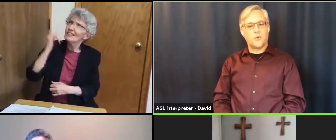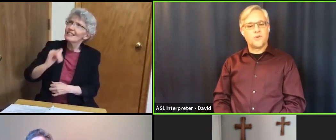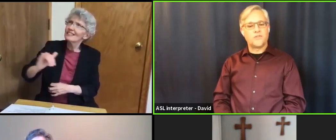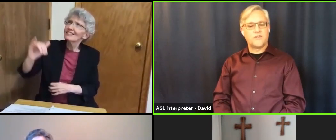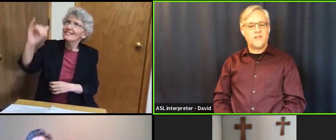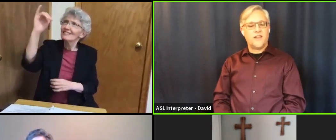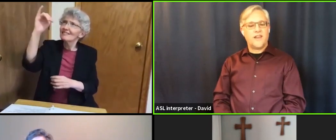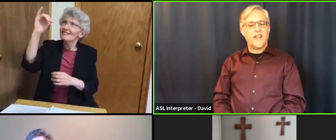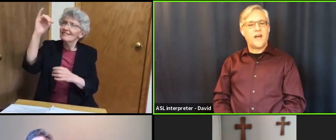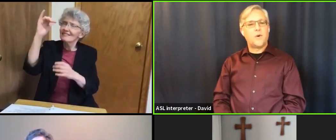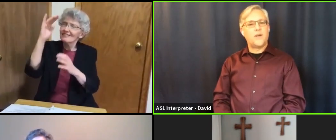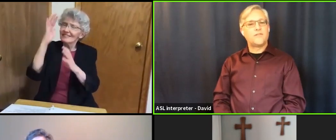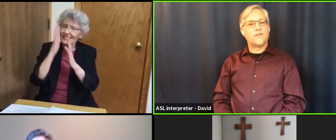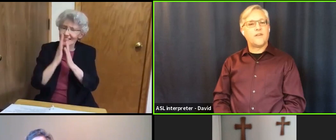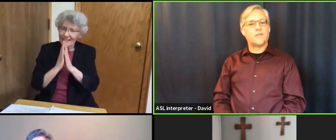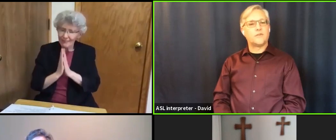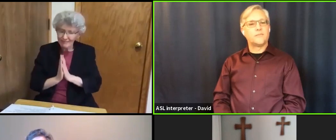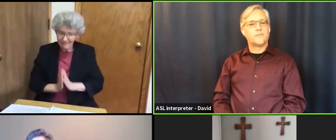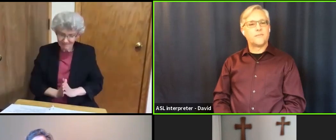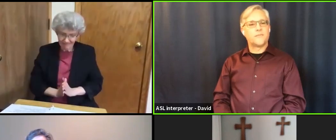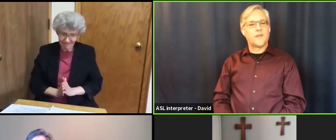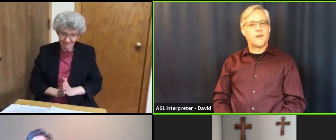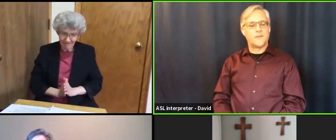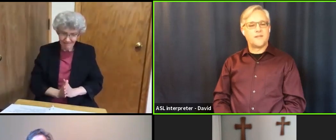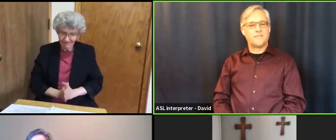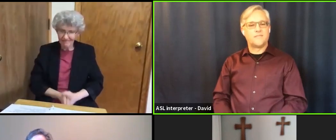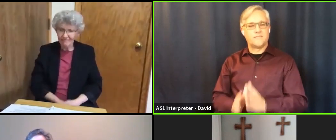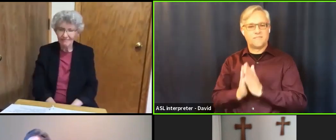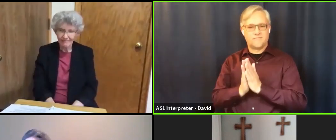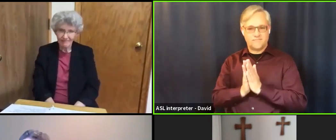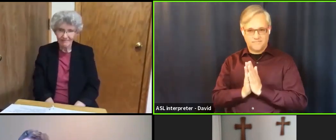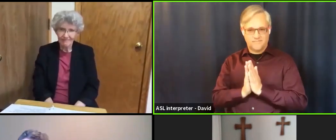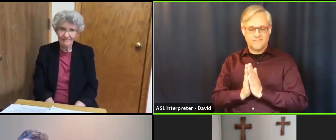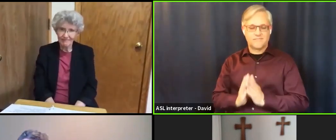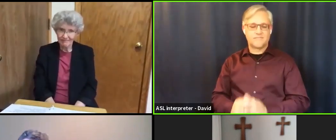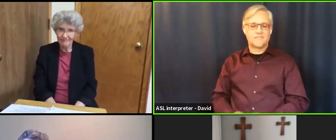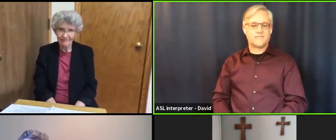are yours, now and forever. Amen.